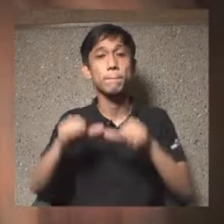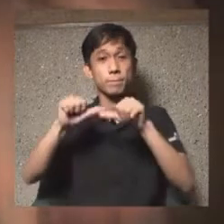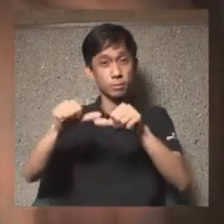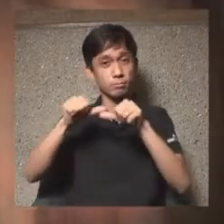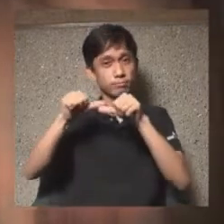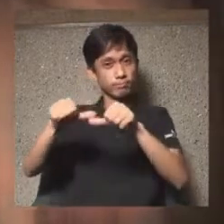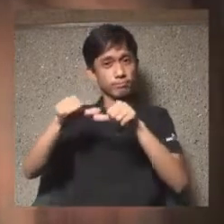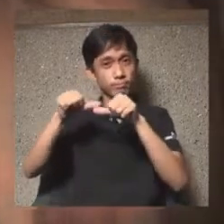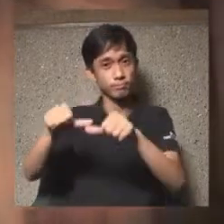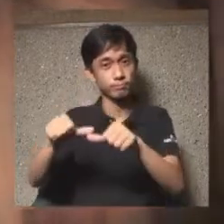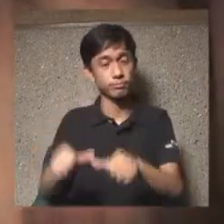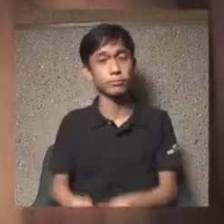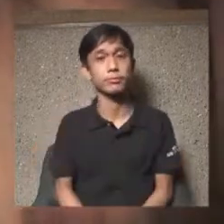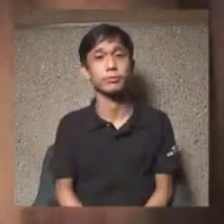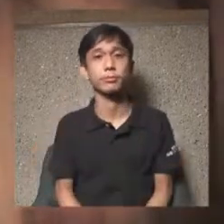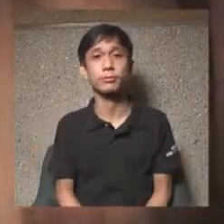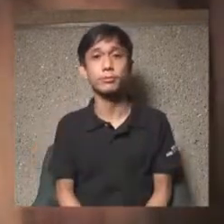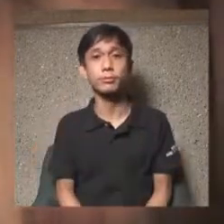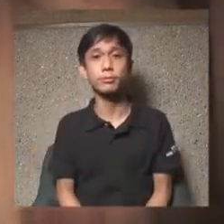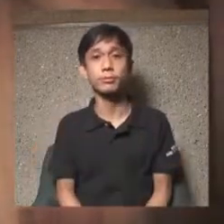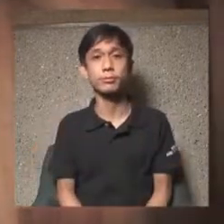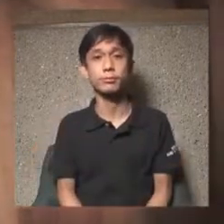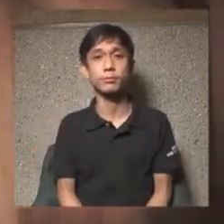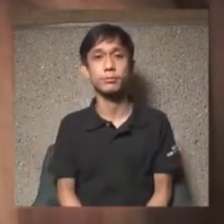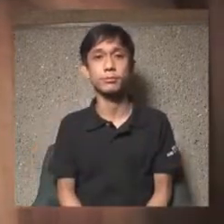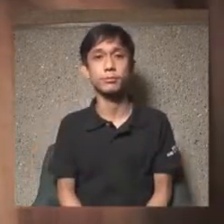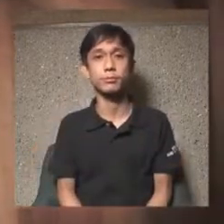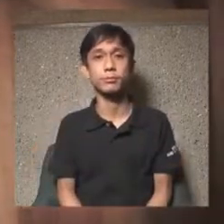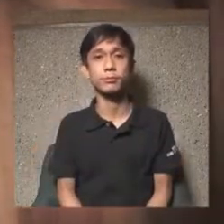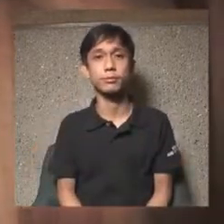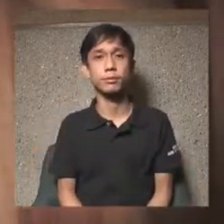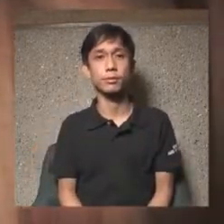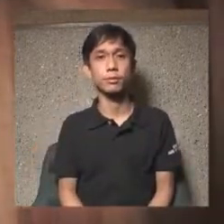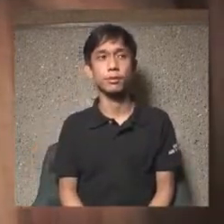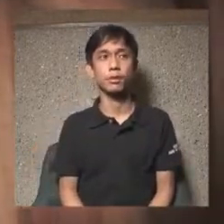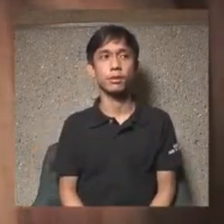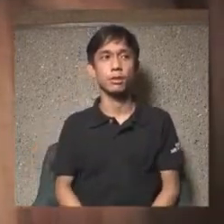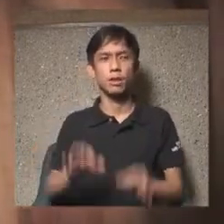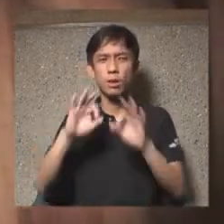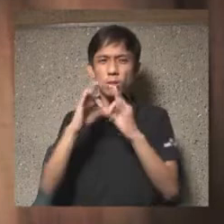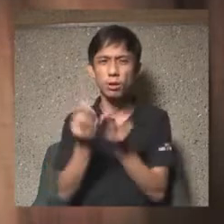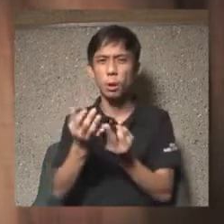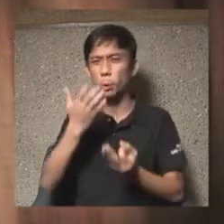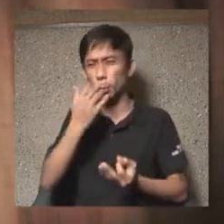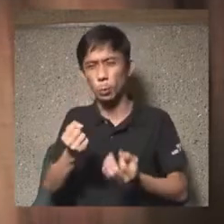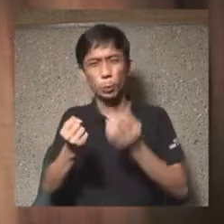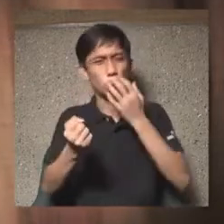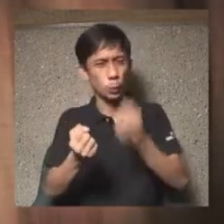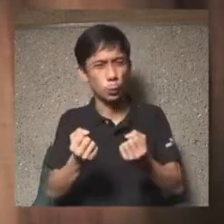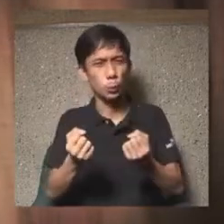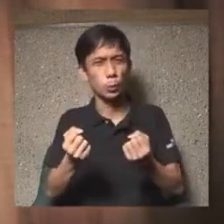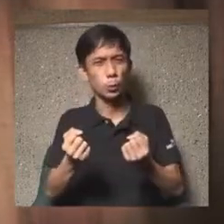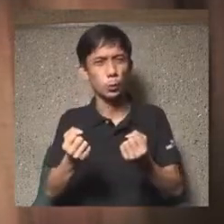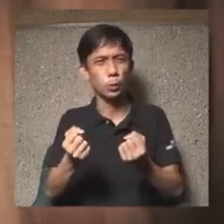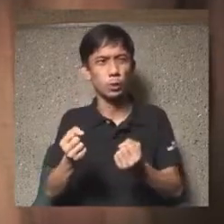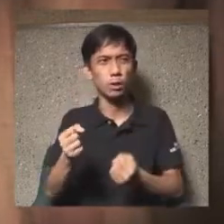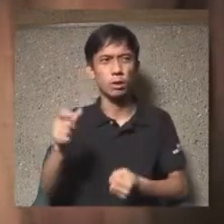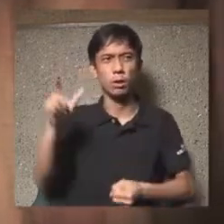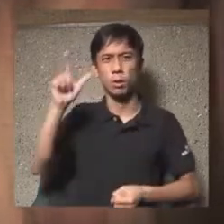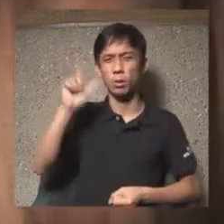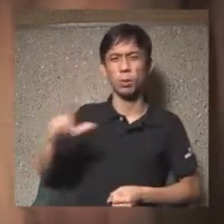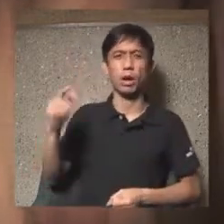This is a family of angry wrestlers. Laban was not done yet. He wasn't